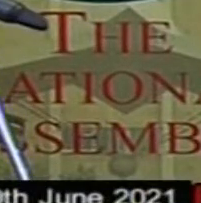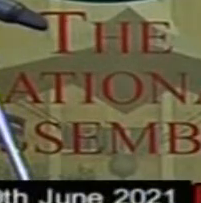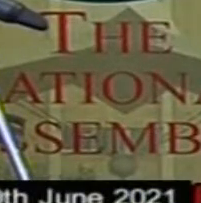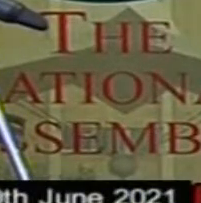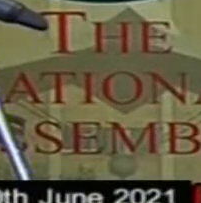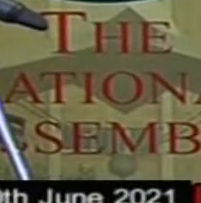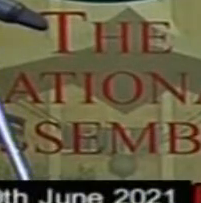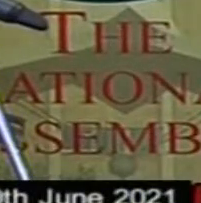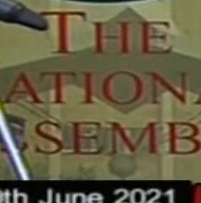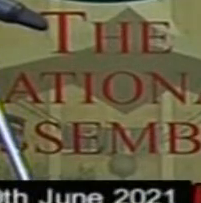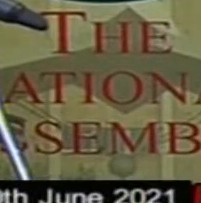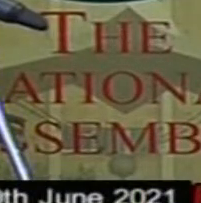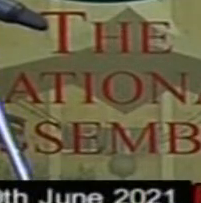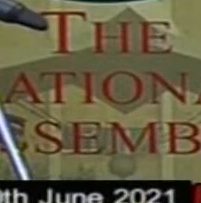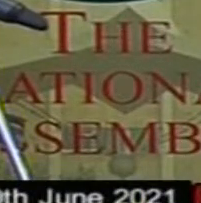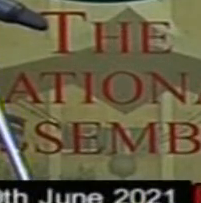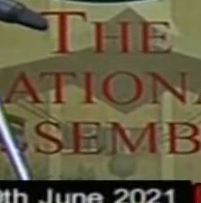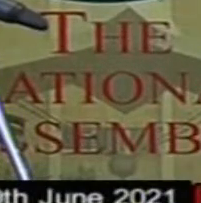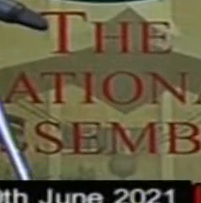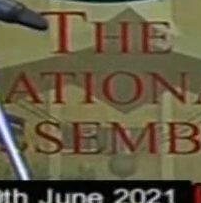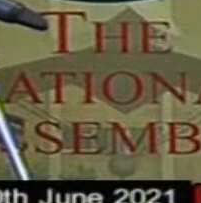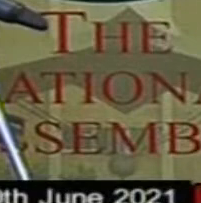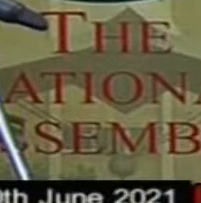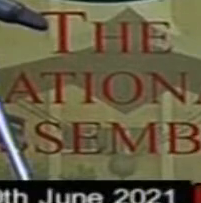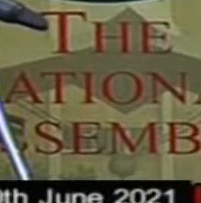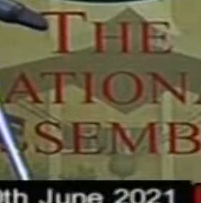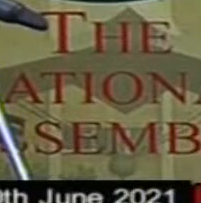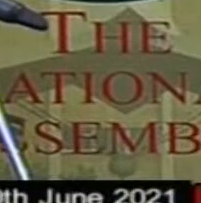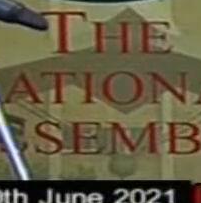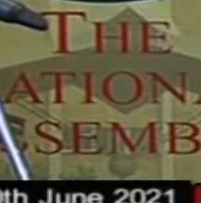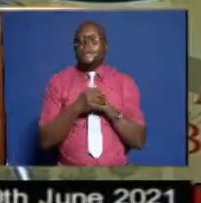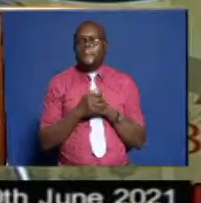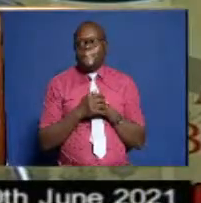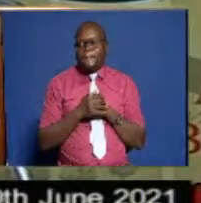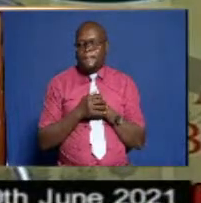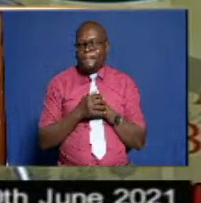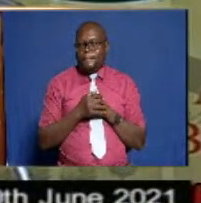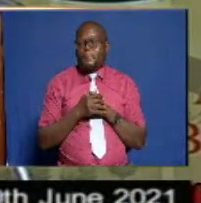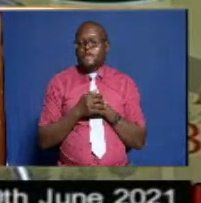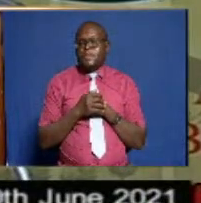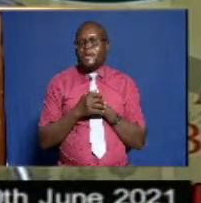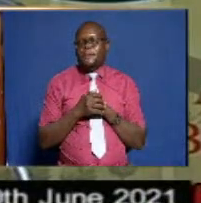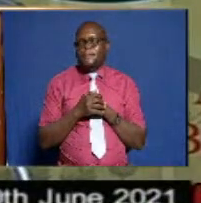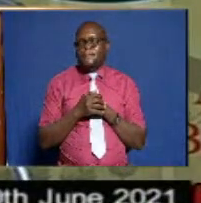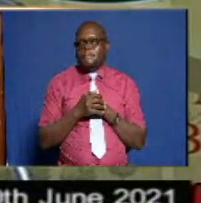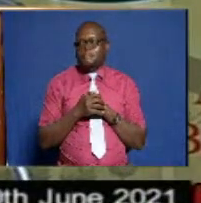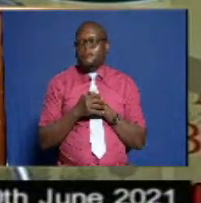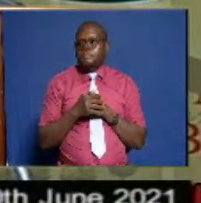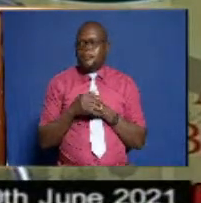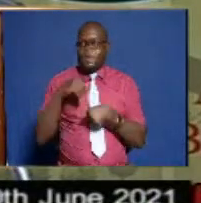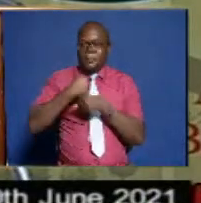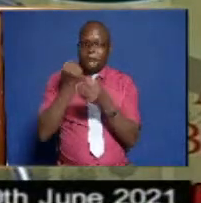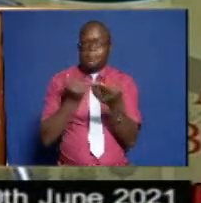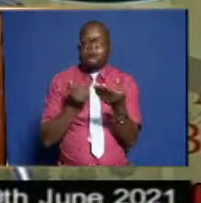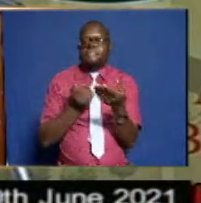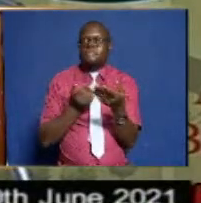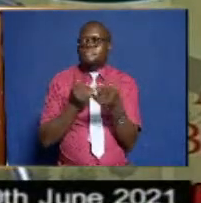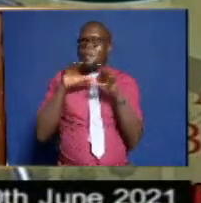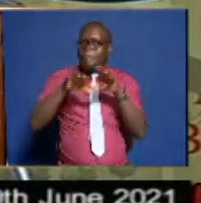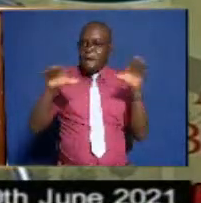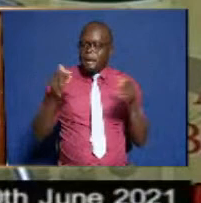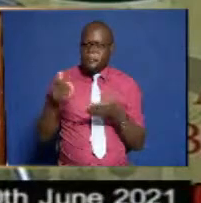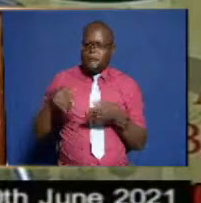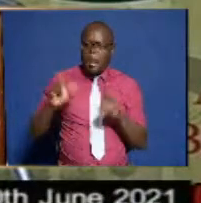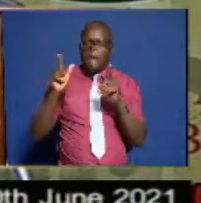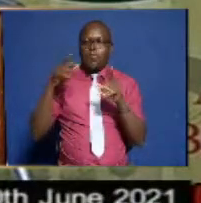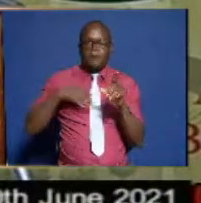real estate investment trust and asset-backed securities. This will deepen our capital markets by encouraging investors to